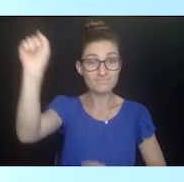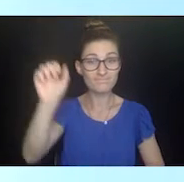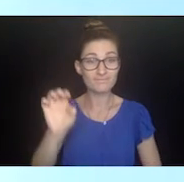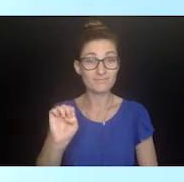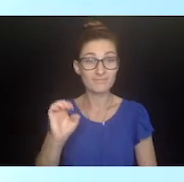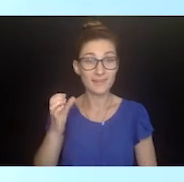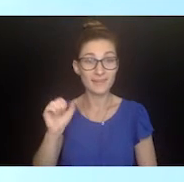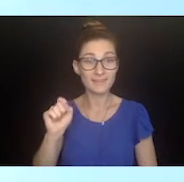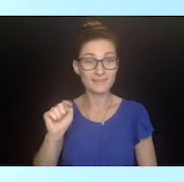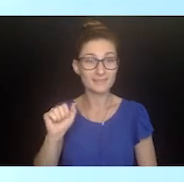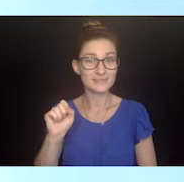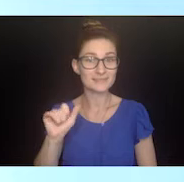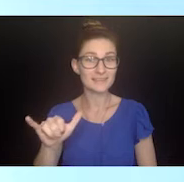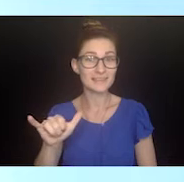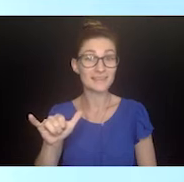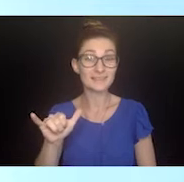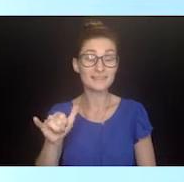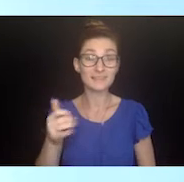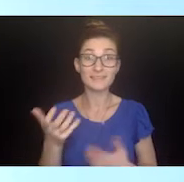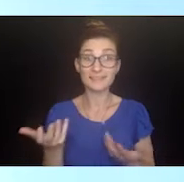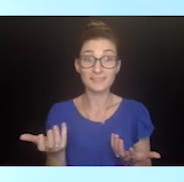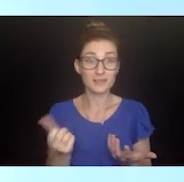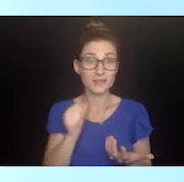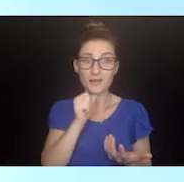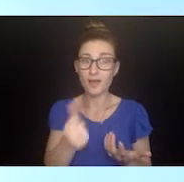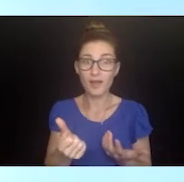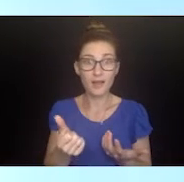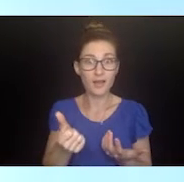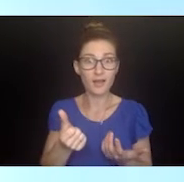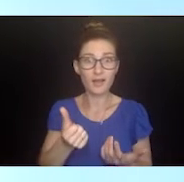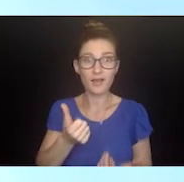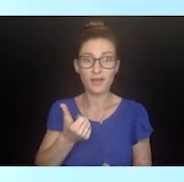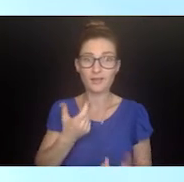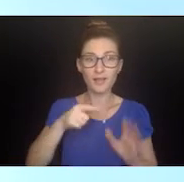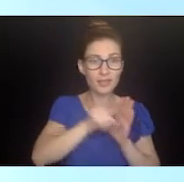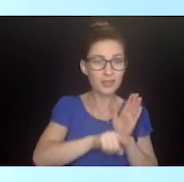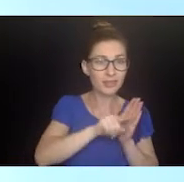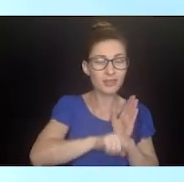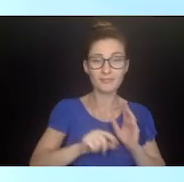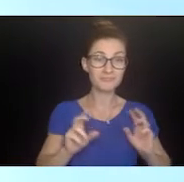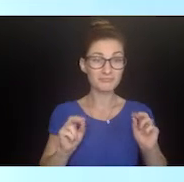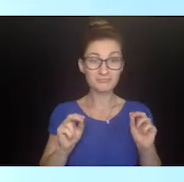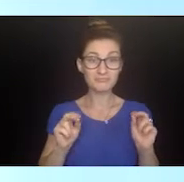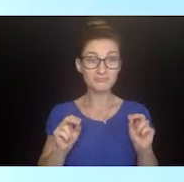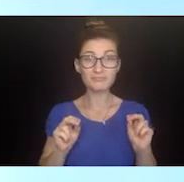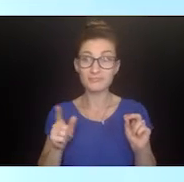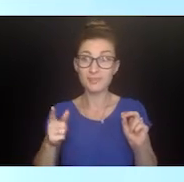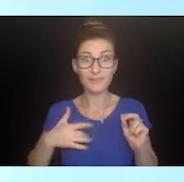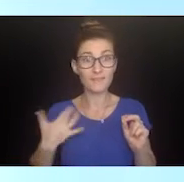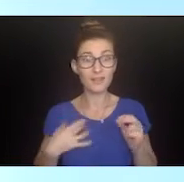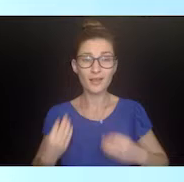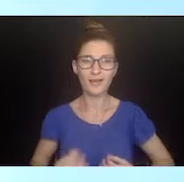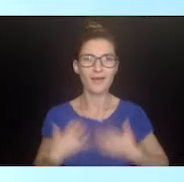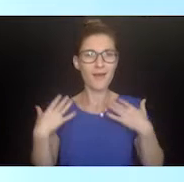Ecstasy. Yeah, it's not the drug. It's actually ecstasy about life.